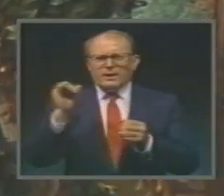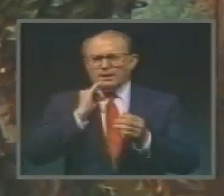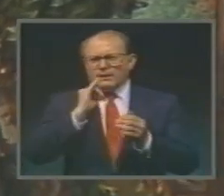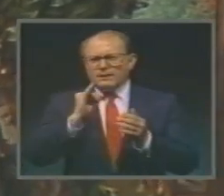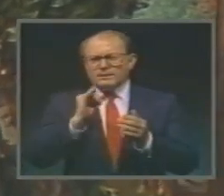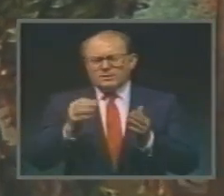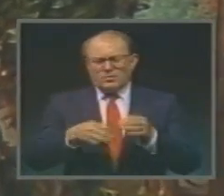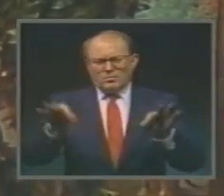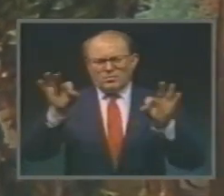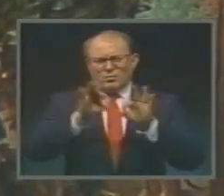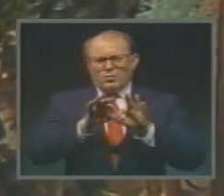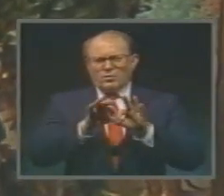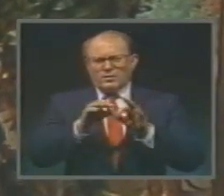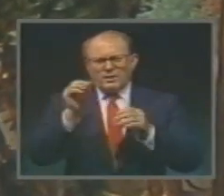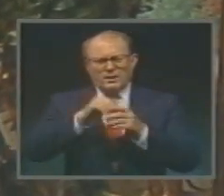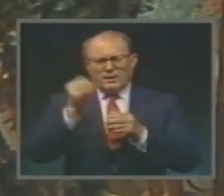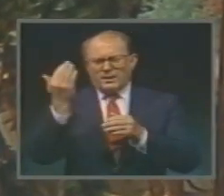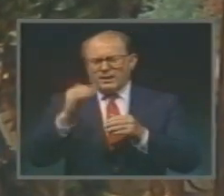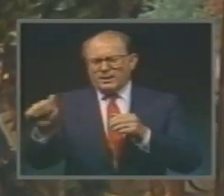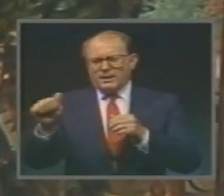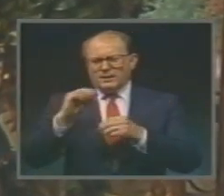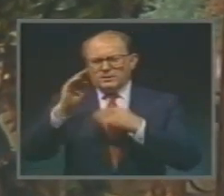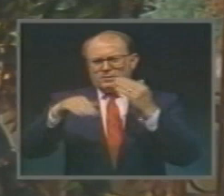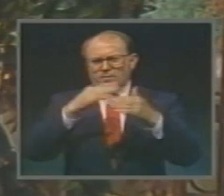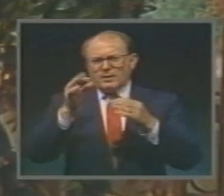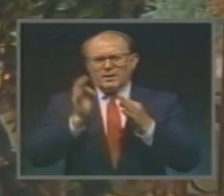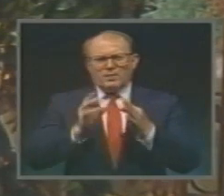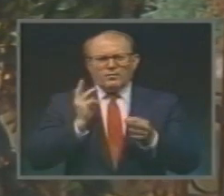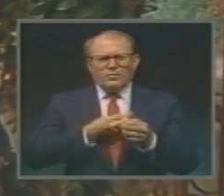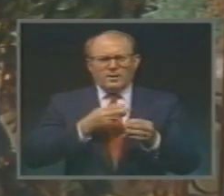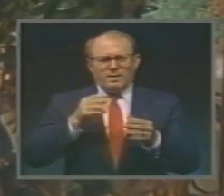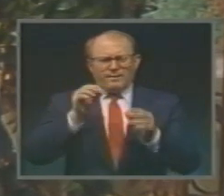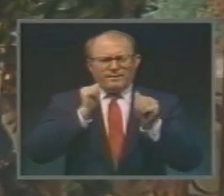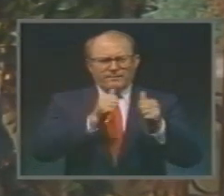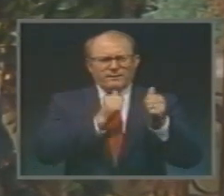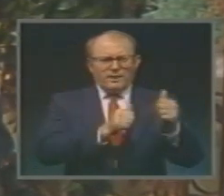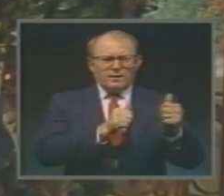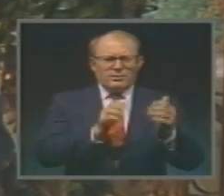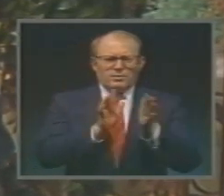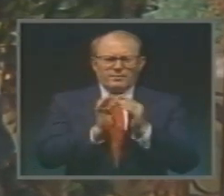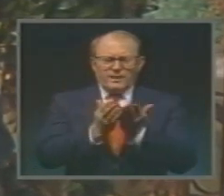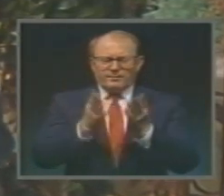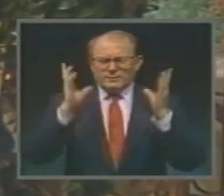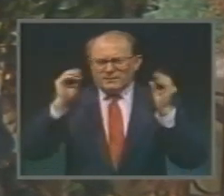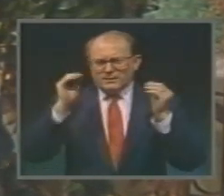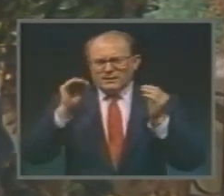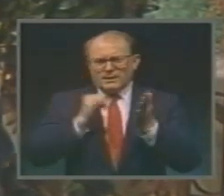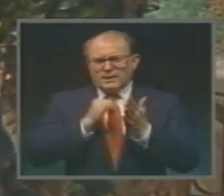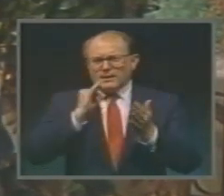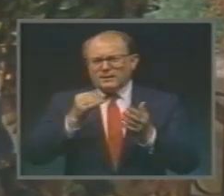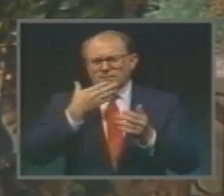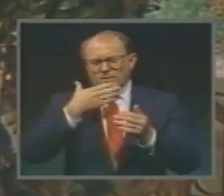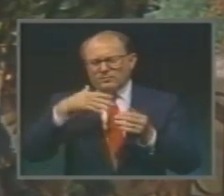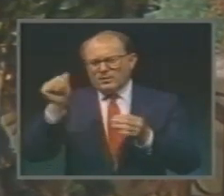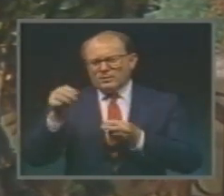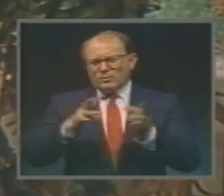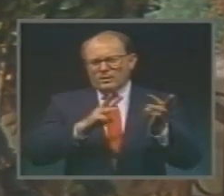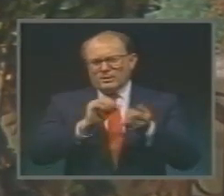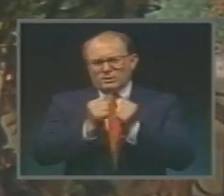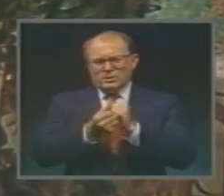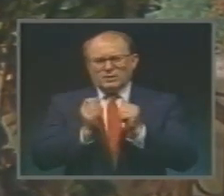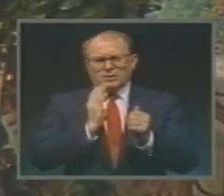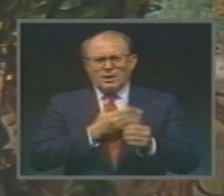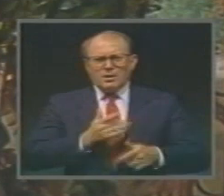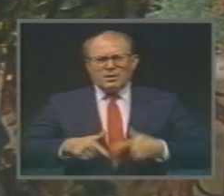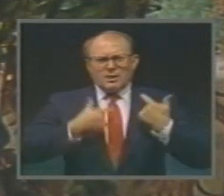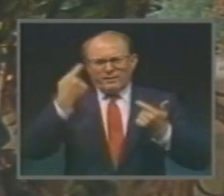or civilization. And if we'll follow its teachings, it's the most efficacious means we have of changing our lives for